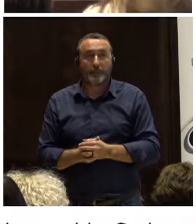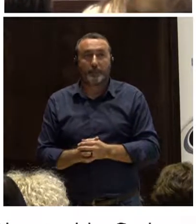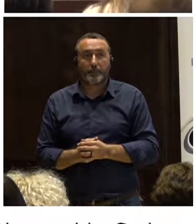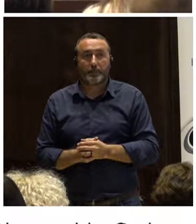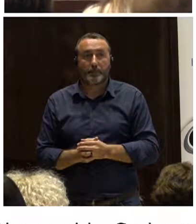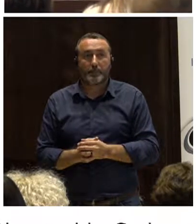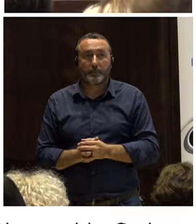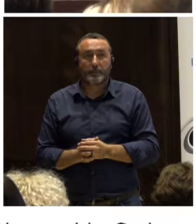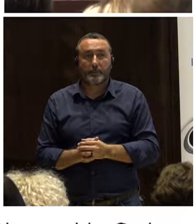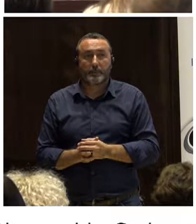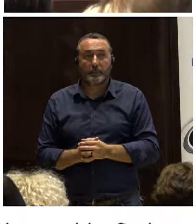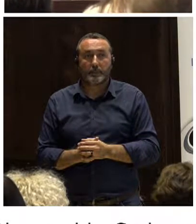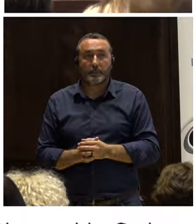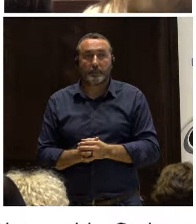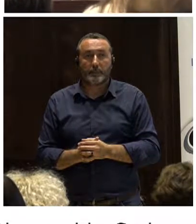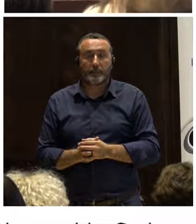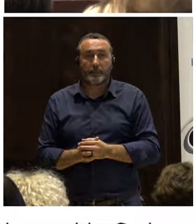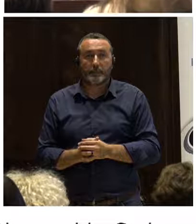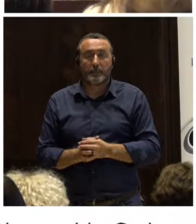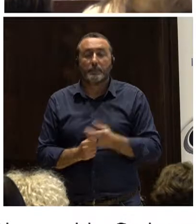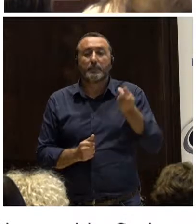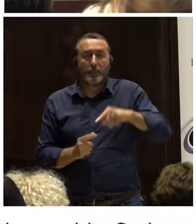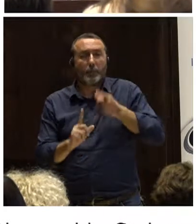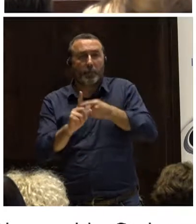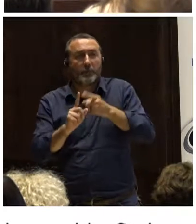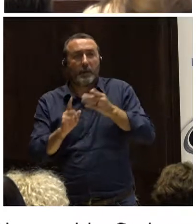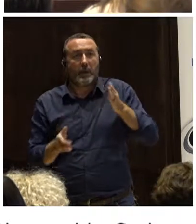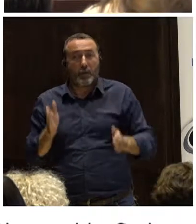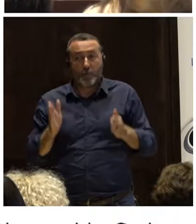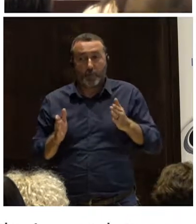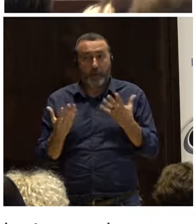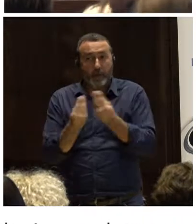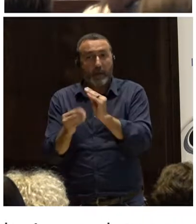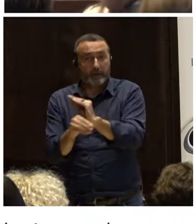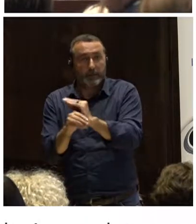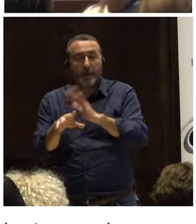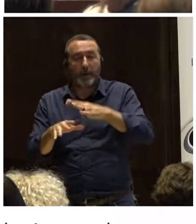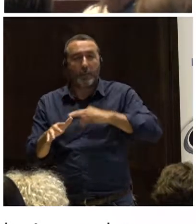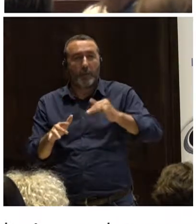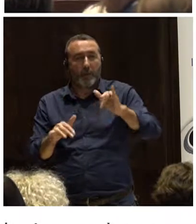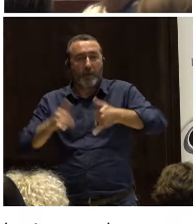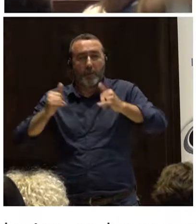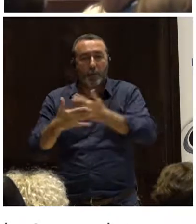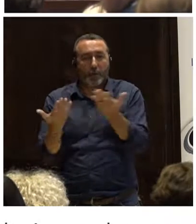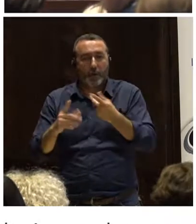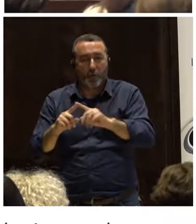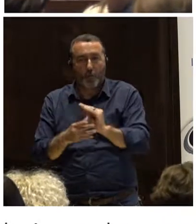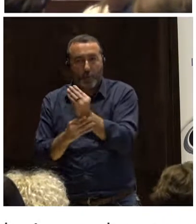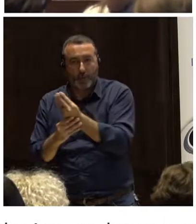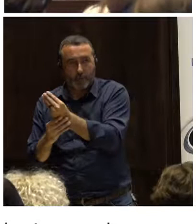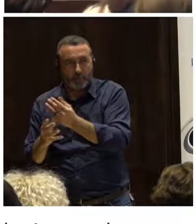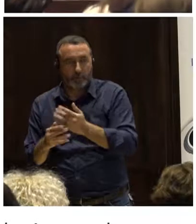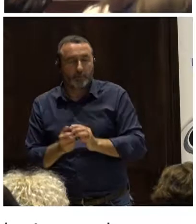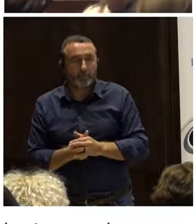assistive robots for augmentative manipulation. So in my program,